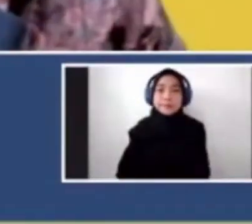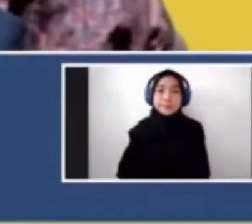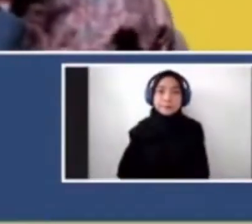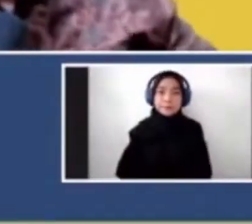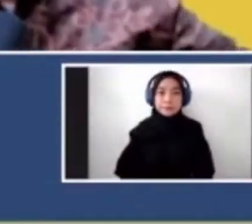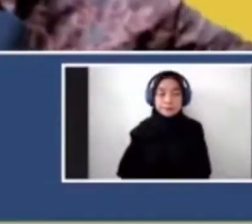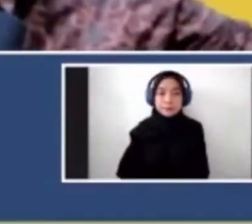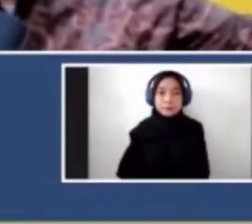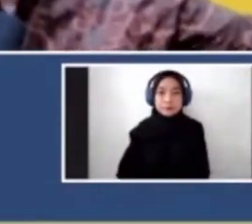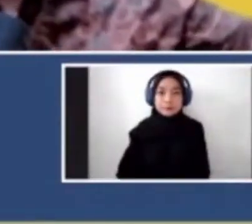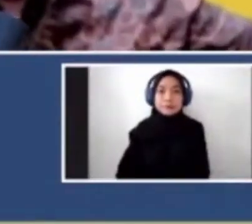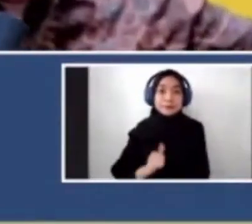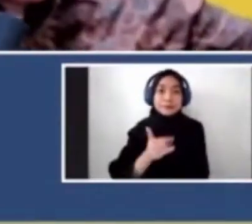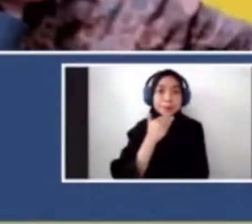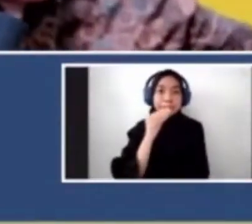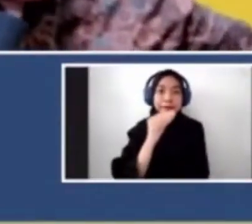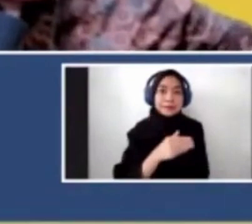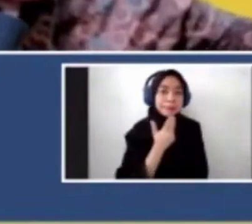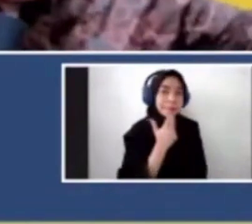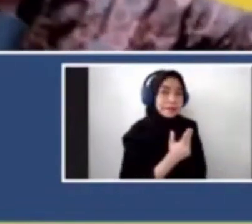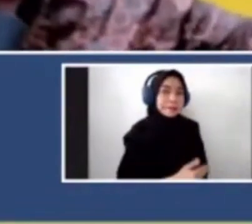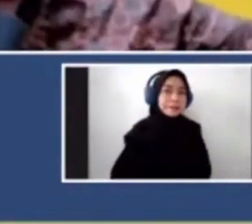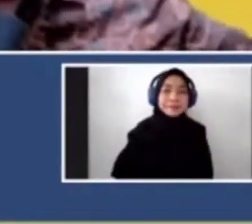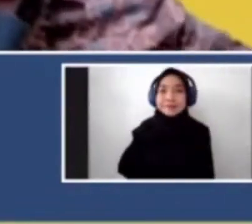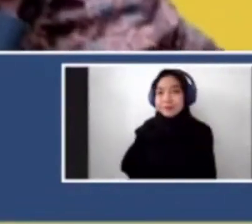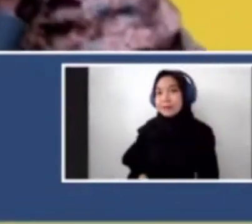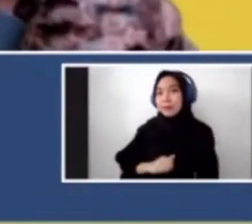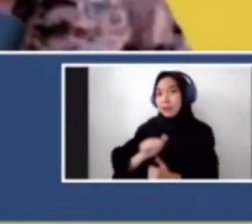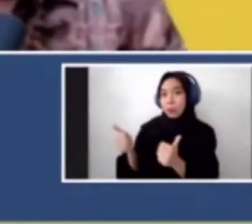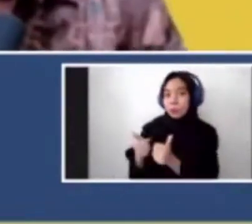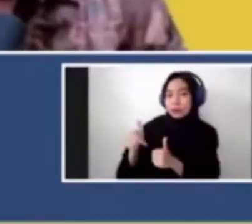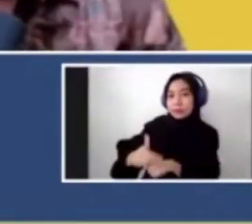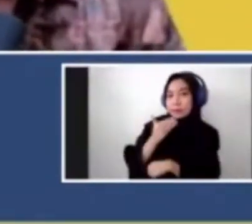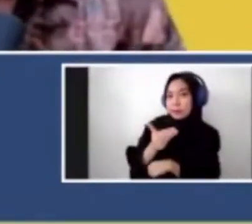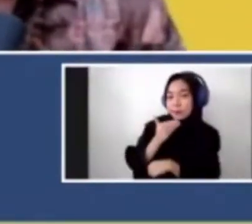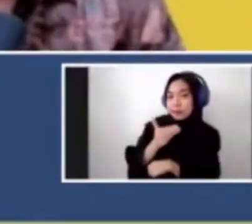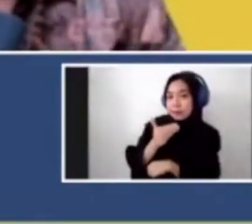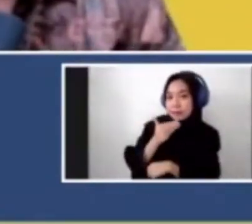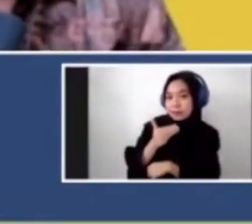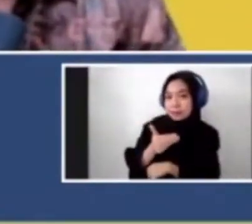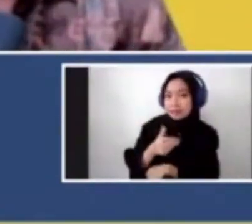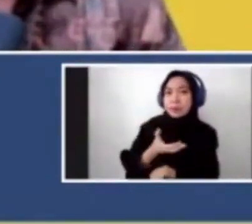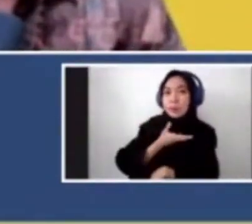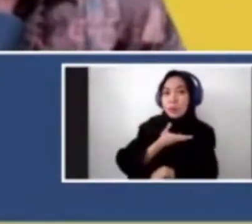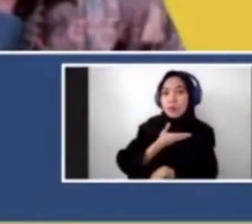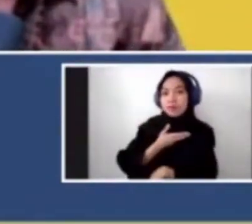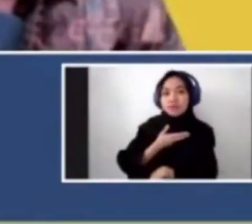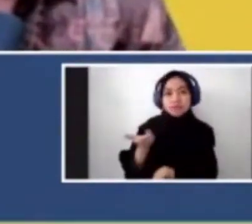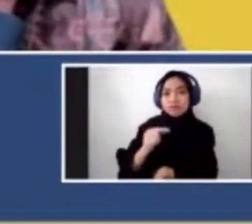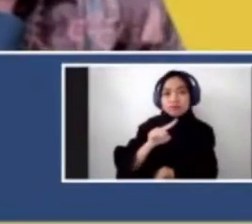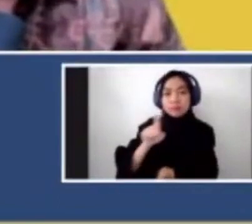Good morning, Sabrina. Thank you for introducing me. Thank you for joining with us this morning. And I would like to ask you about